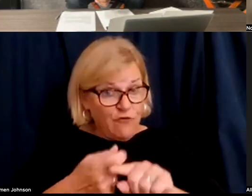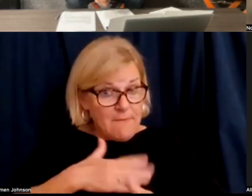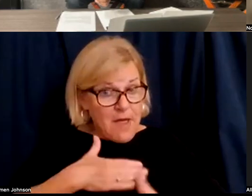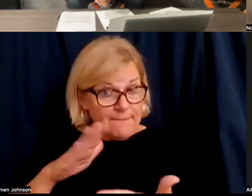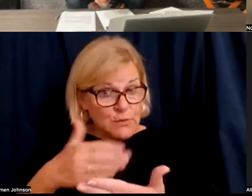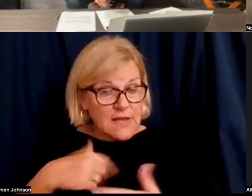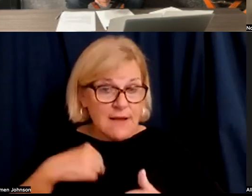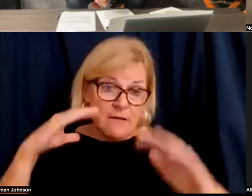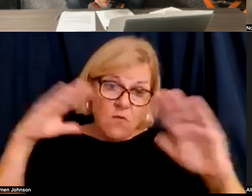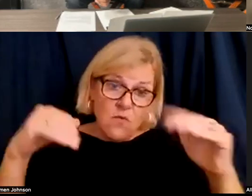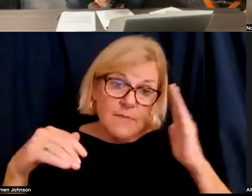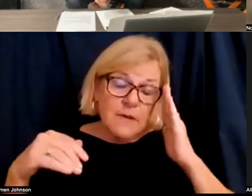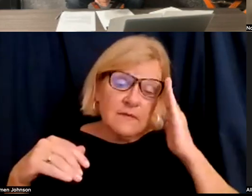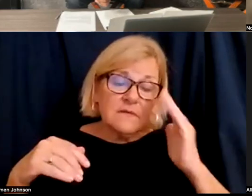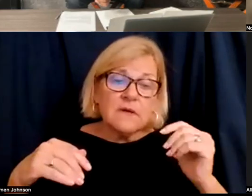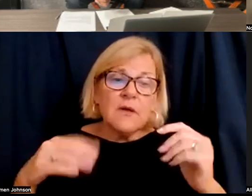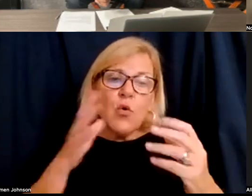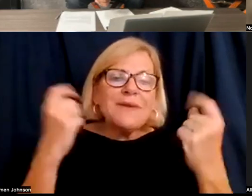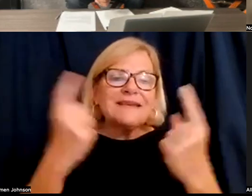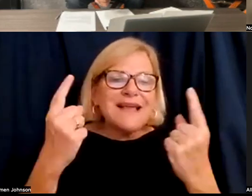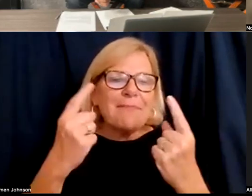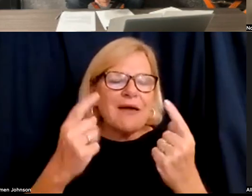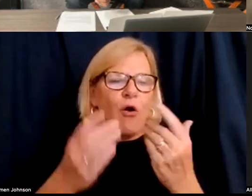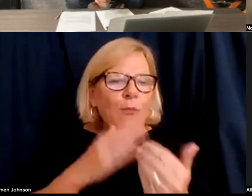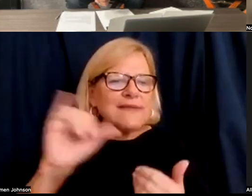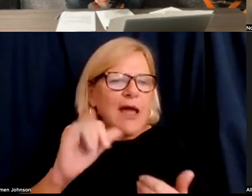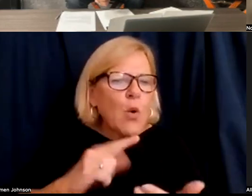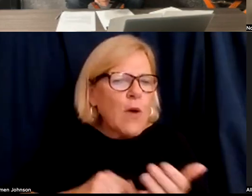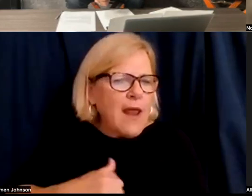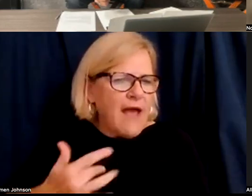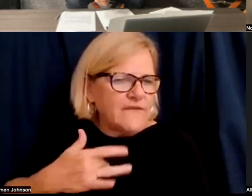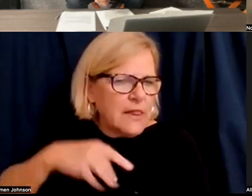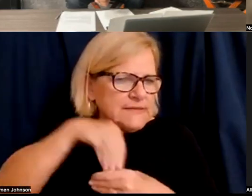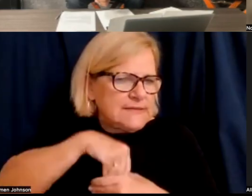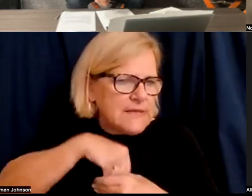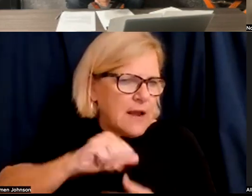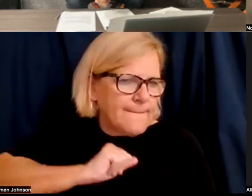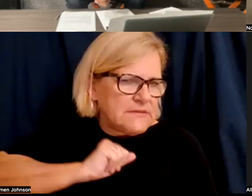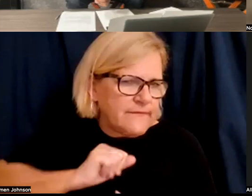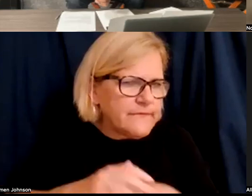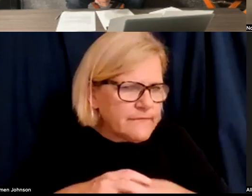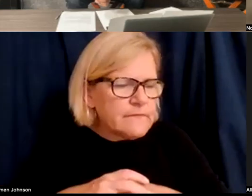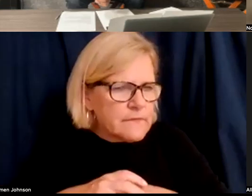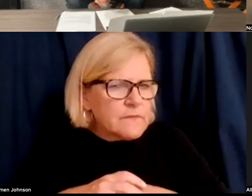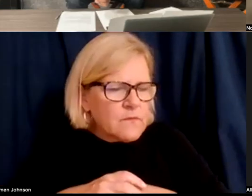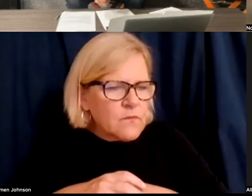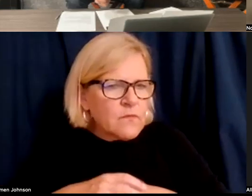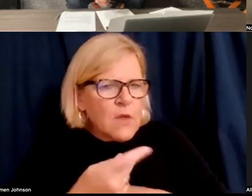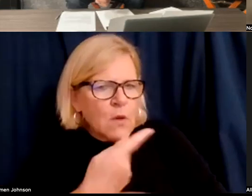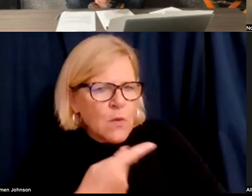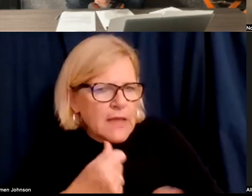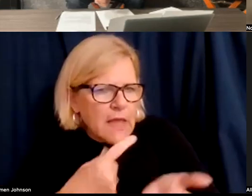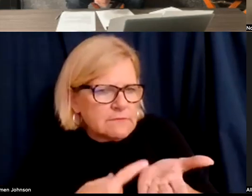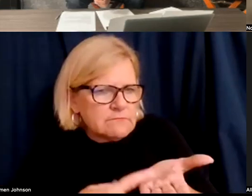hope, it would be something akin to what I'm feeling inside of me. And that's something that we could dialogue